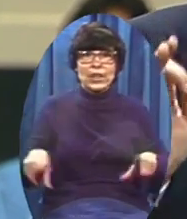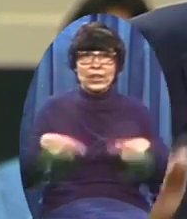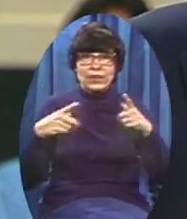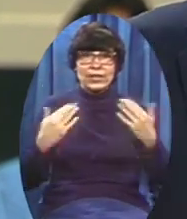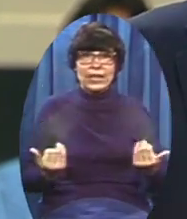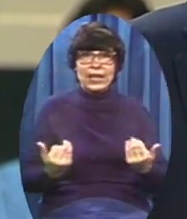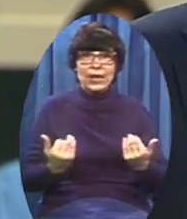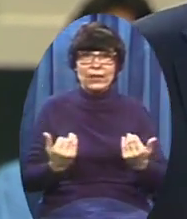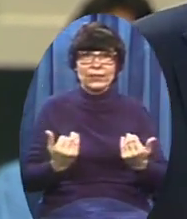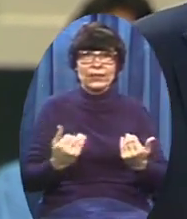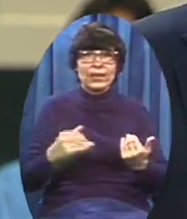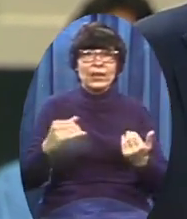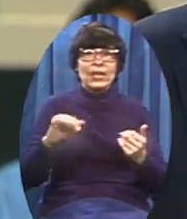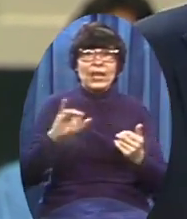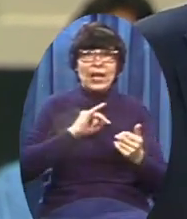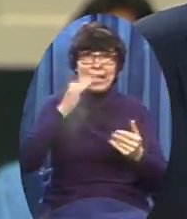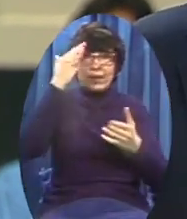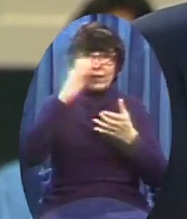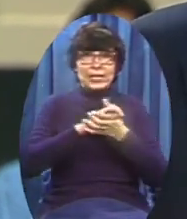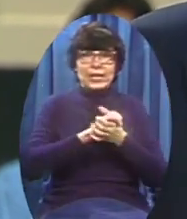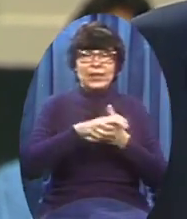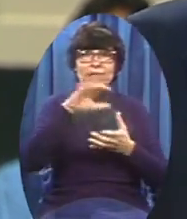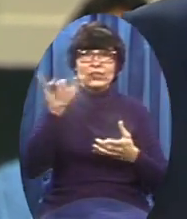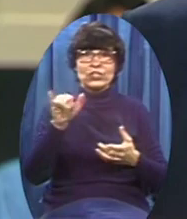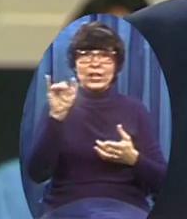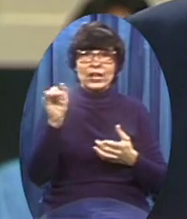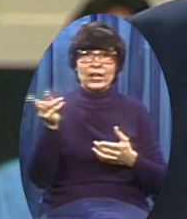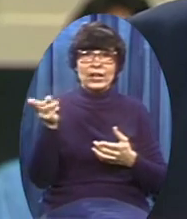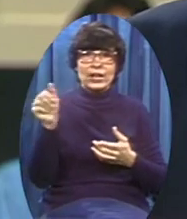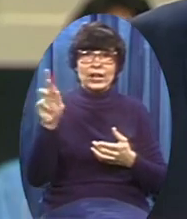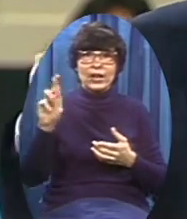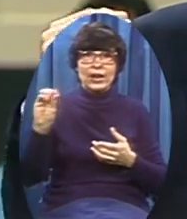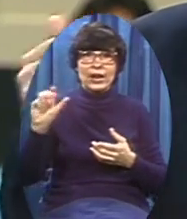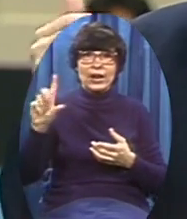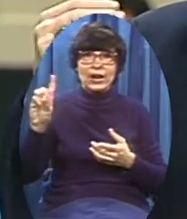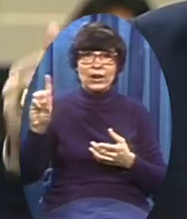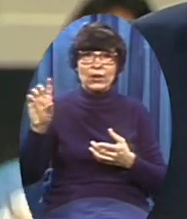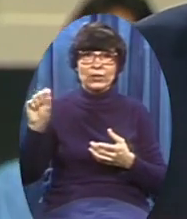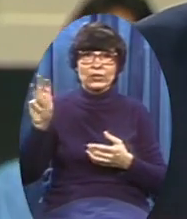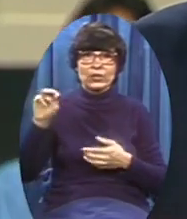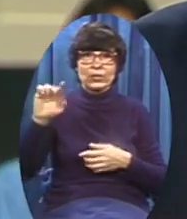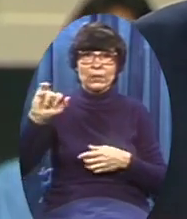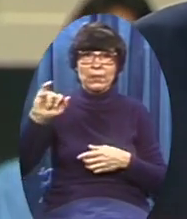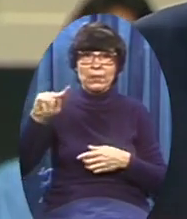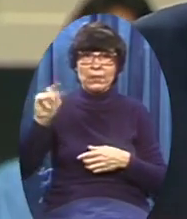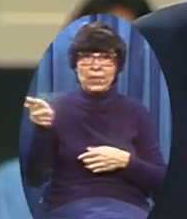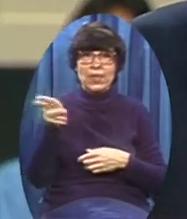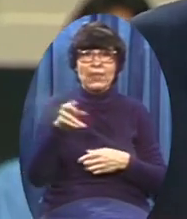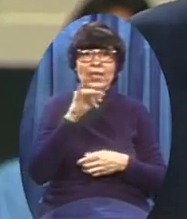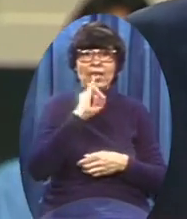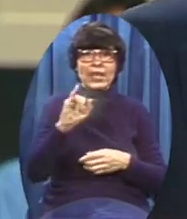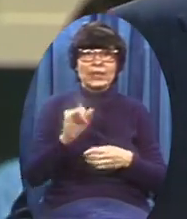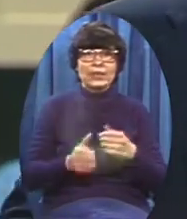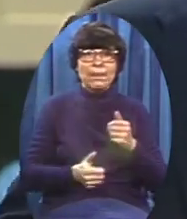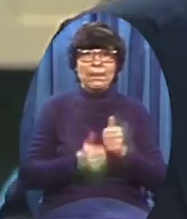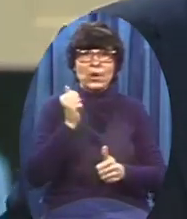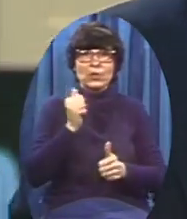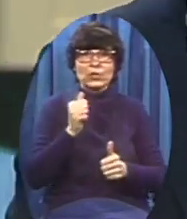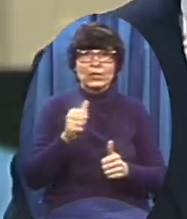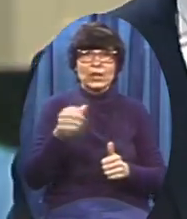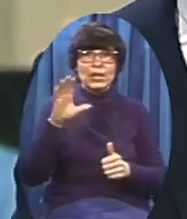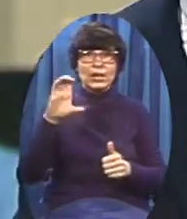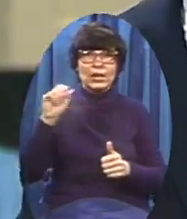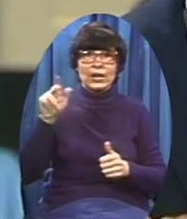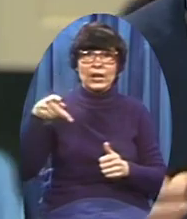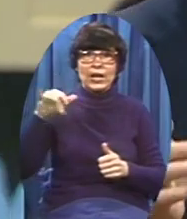man whose sermons have been copied and preached by more other preachers than anyone else. I know